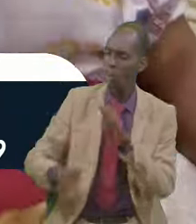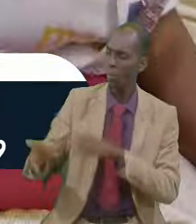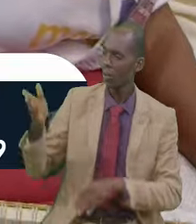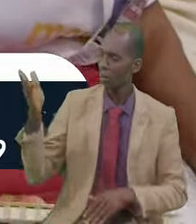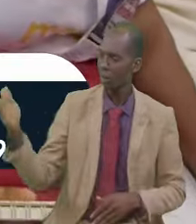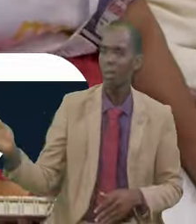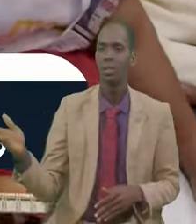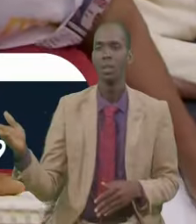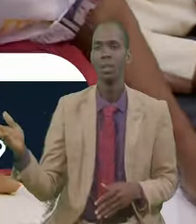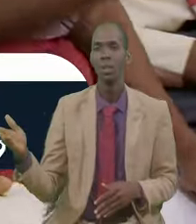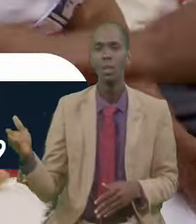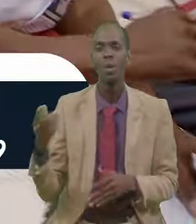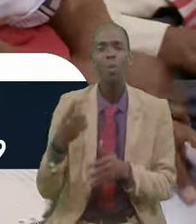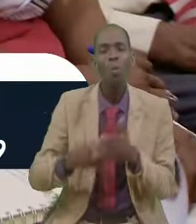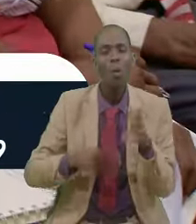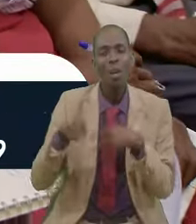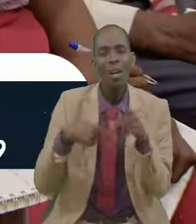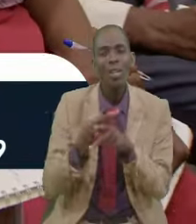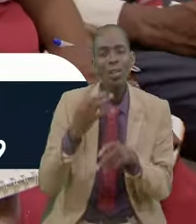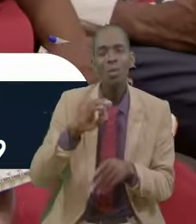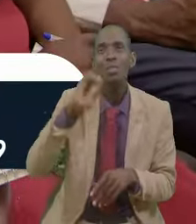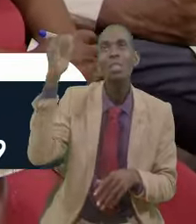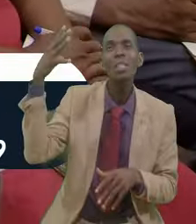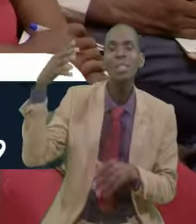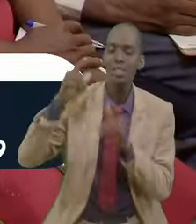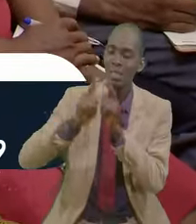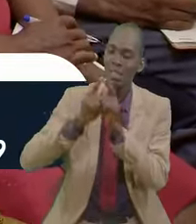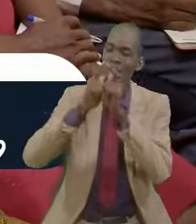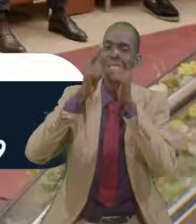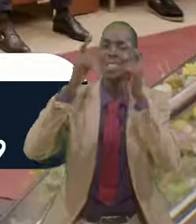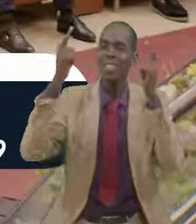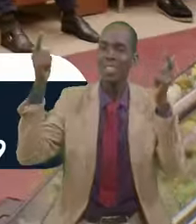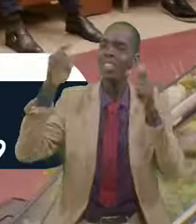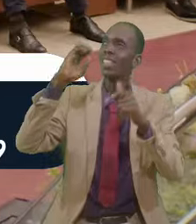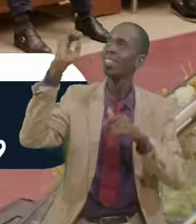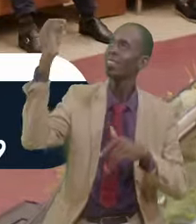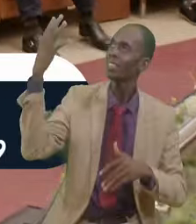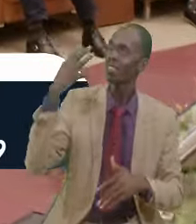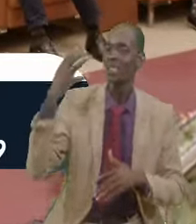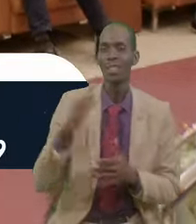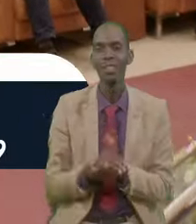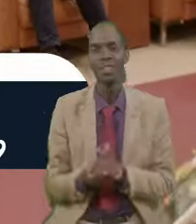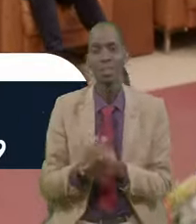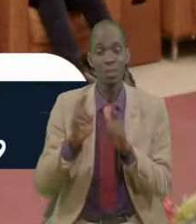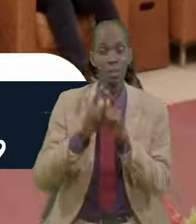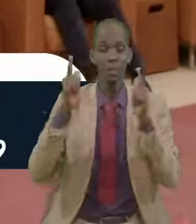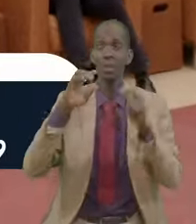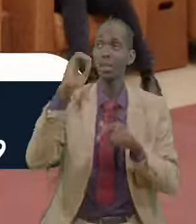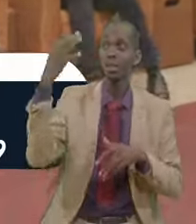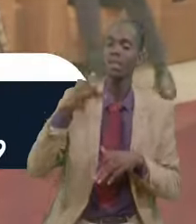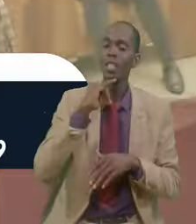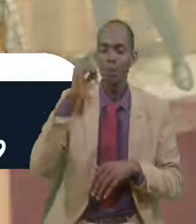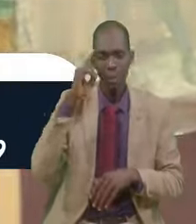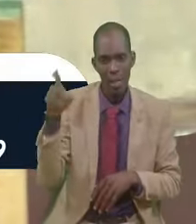there. What kind of grace? I said what kind of grace? Great grace is for